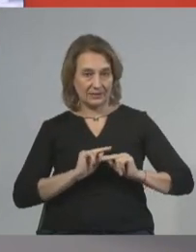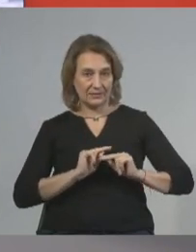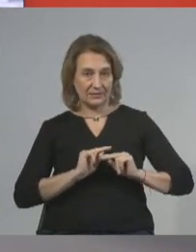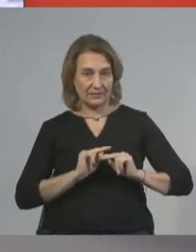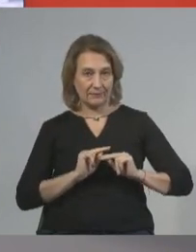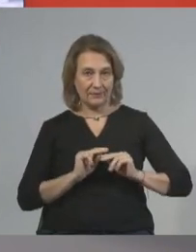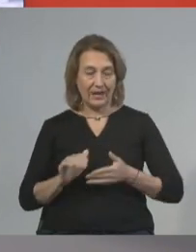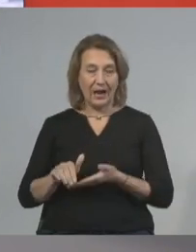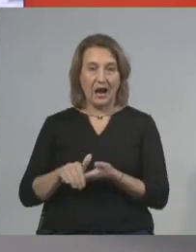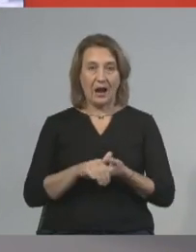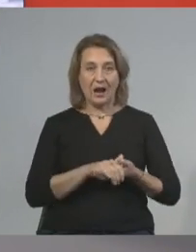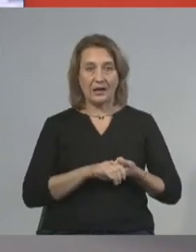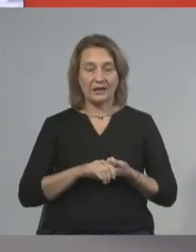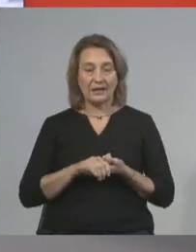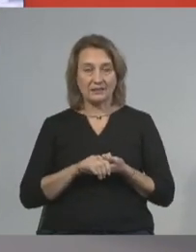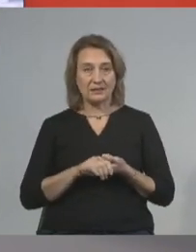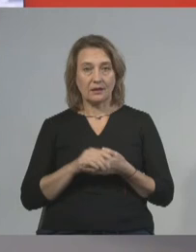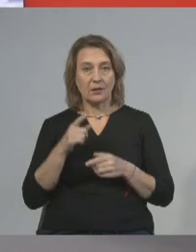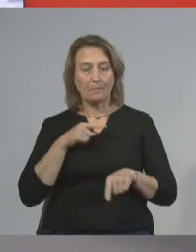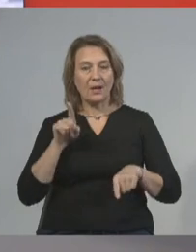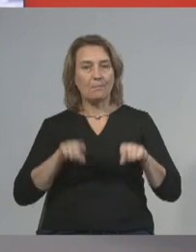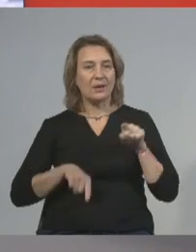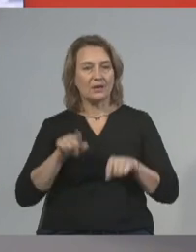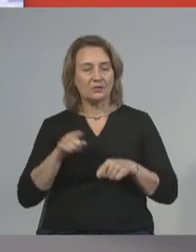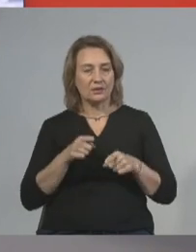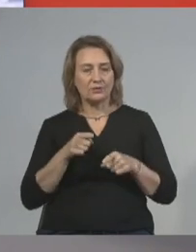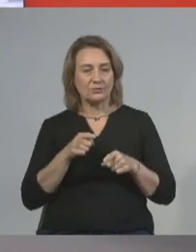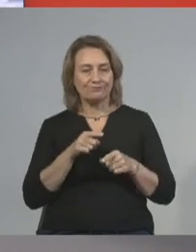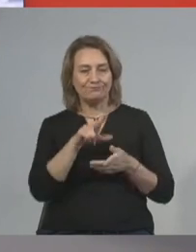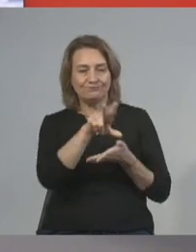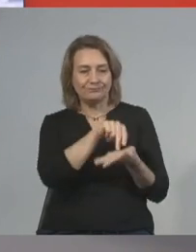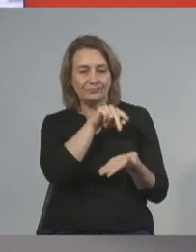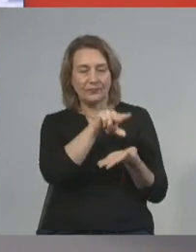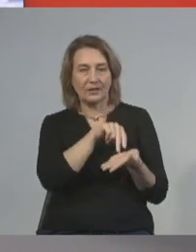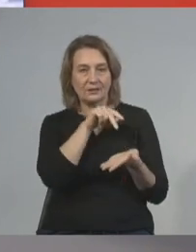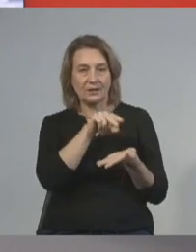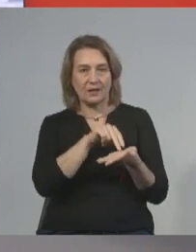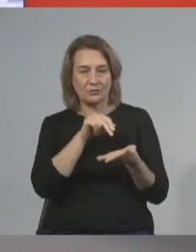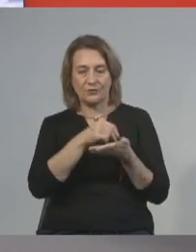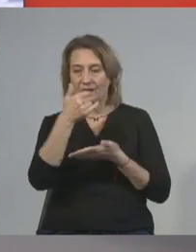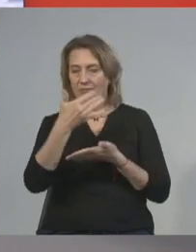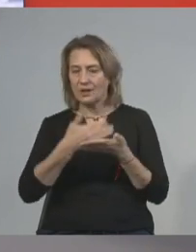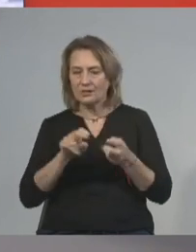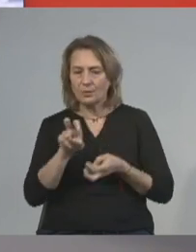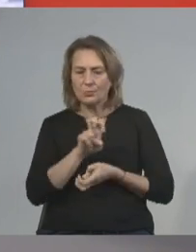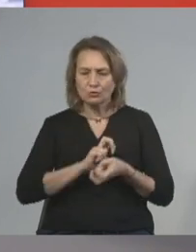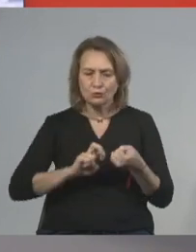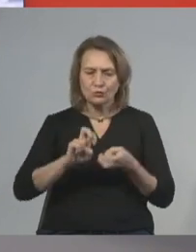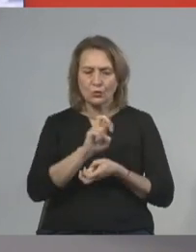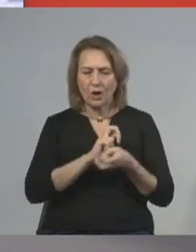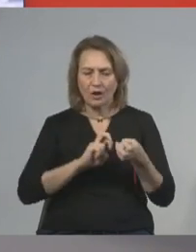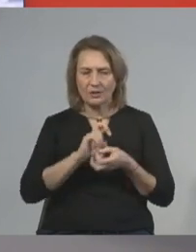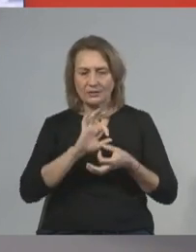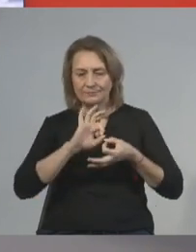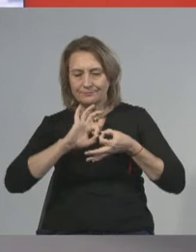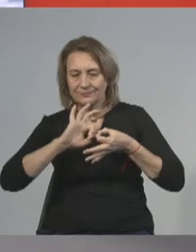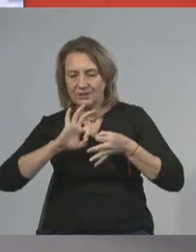media together with symantec forest agency we downloaded data and